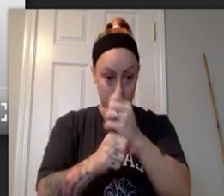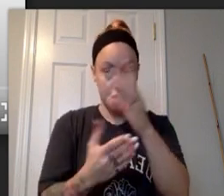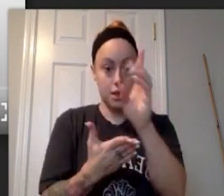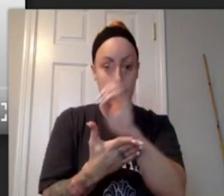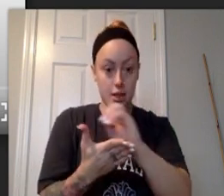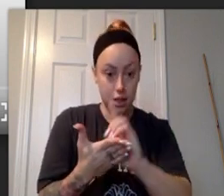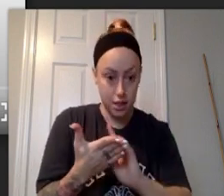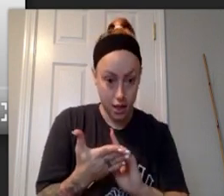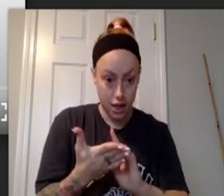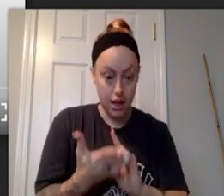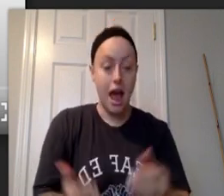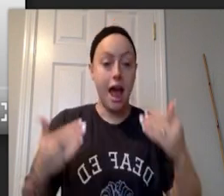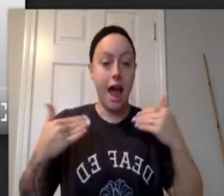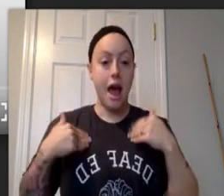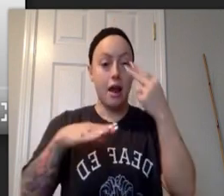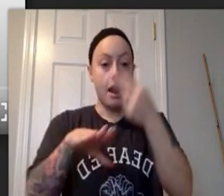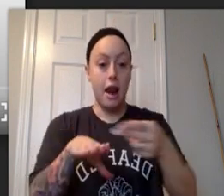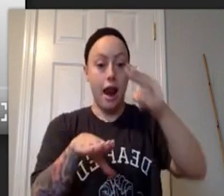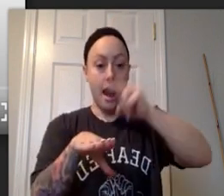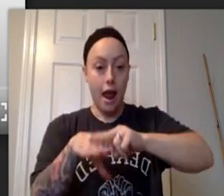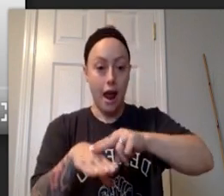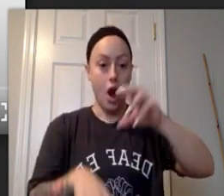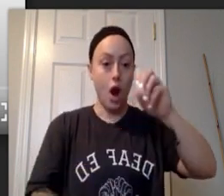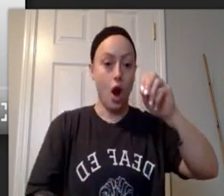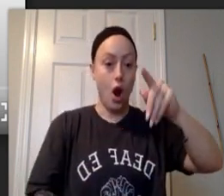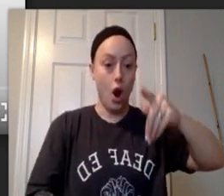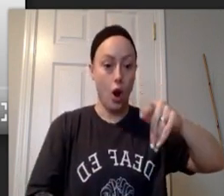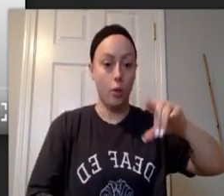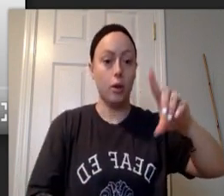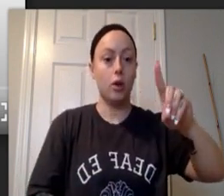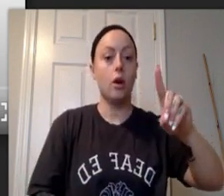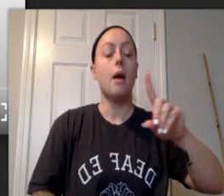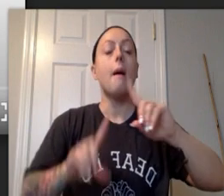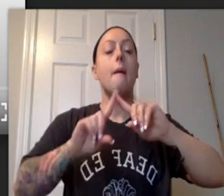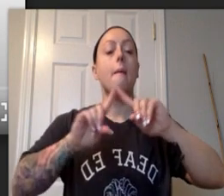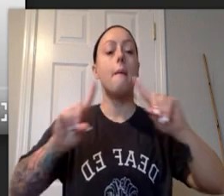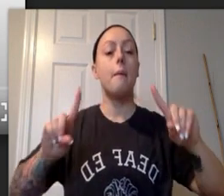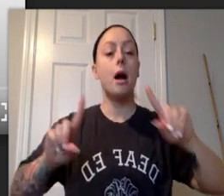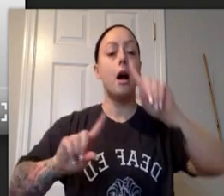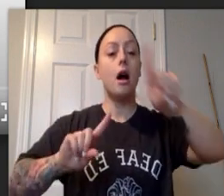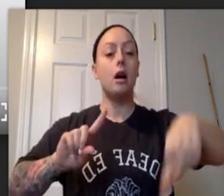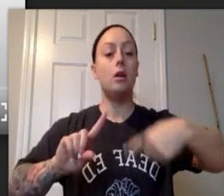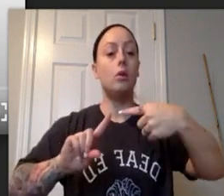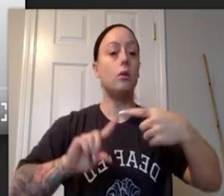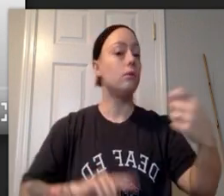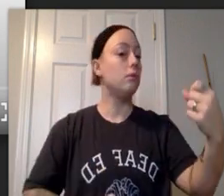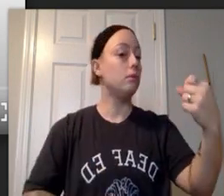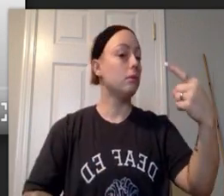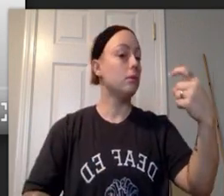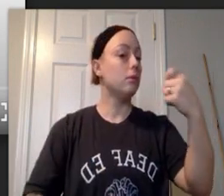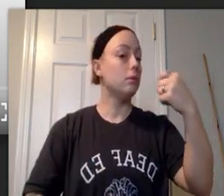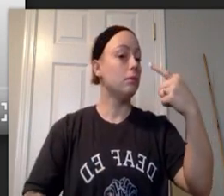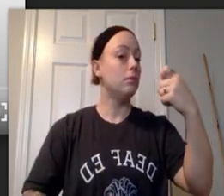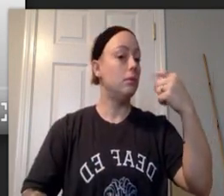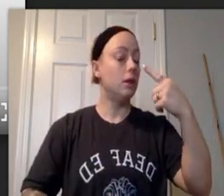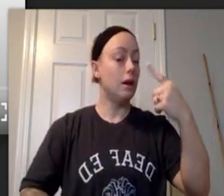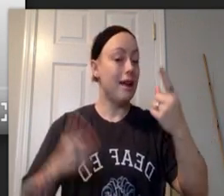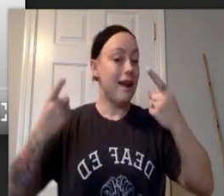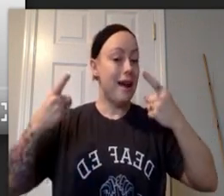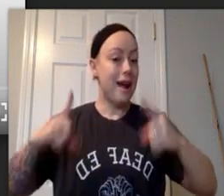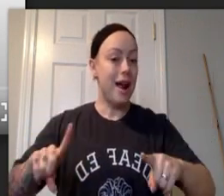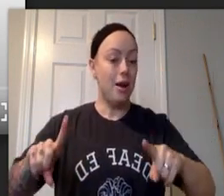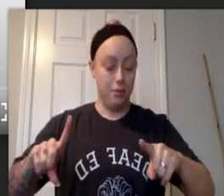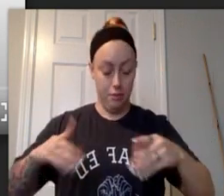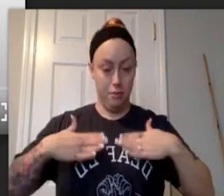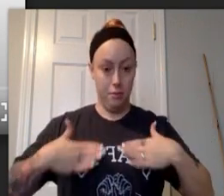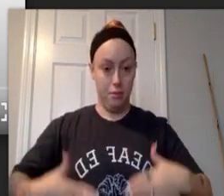naturally capture opioids. Mhm. But when we're using external opioids, we're usually putting too much in our systems than our